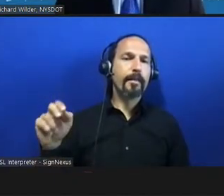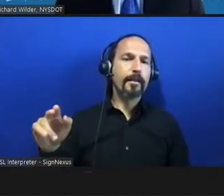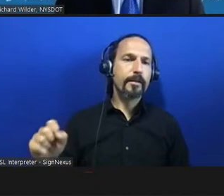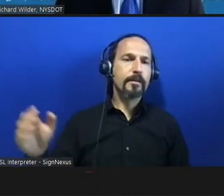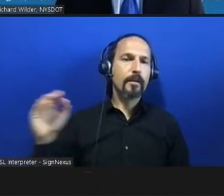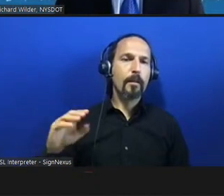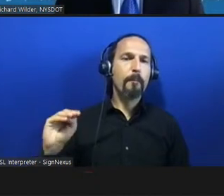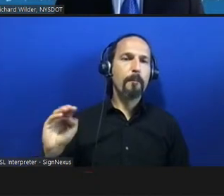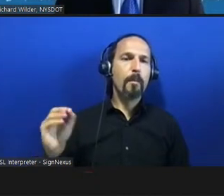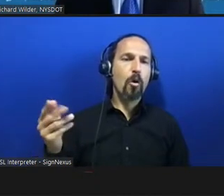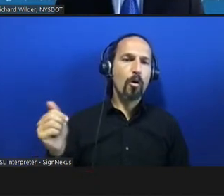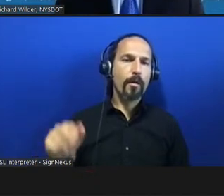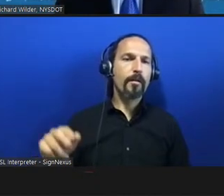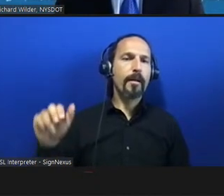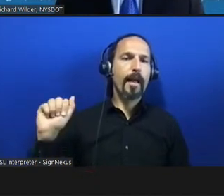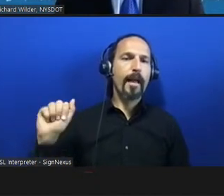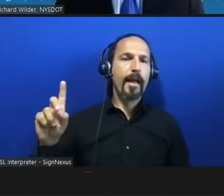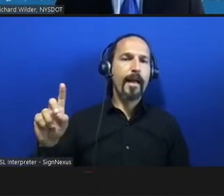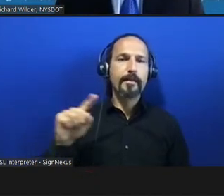Morgan adzy